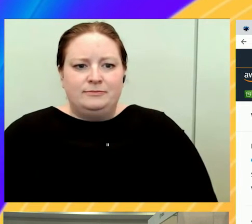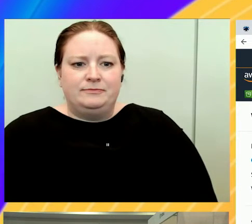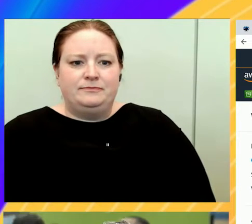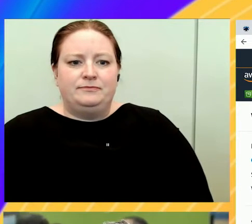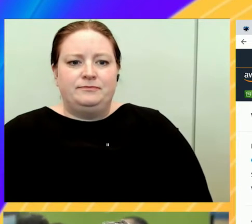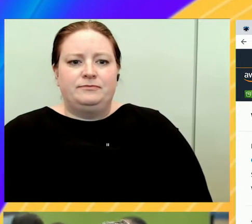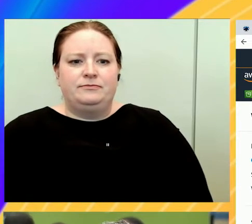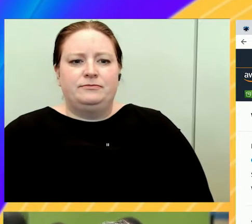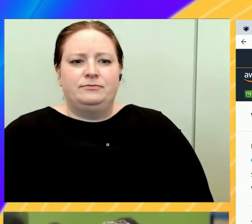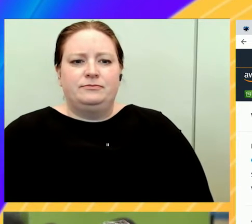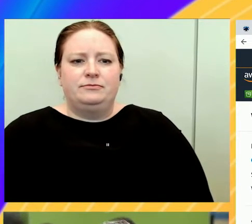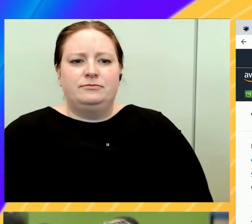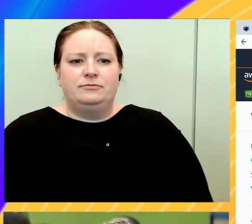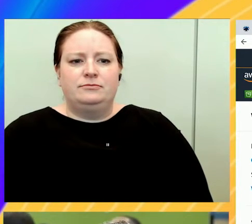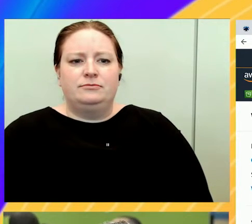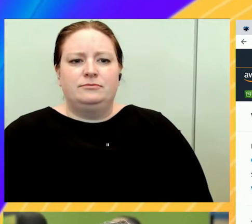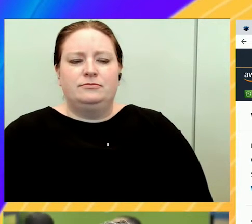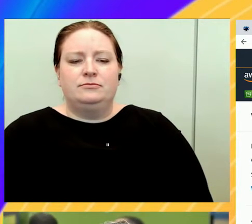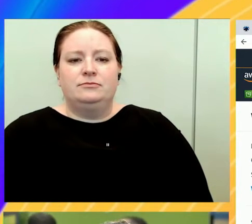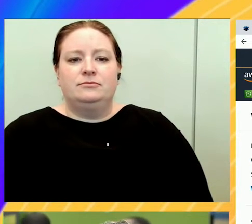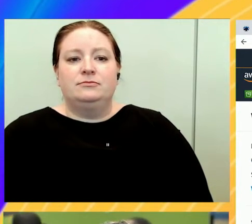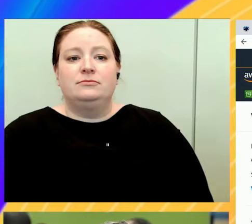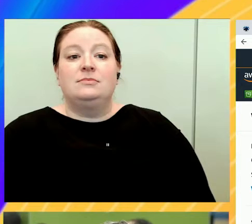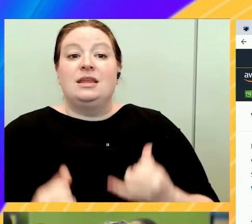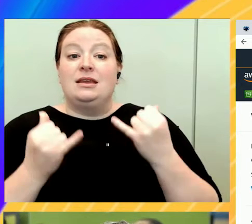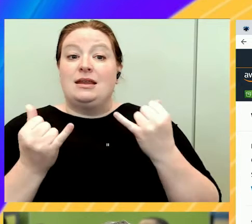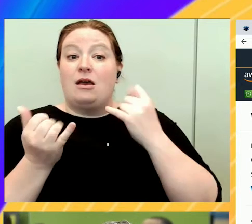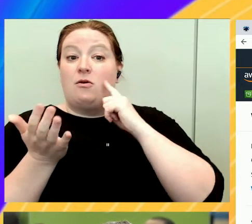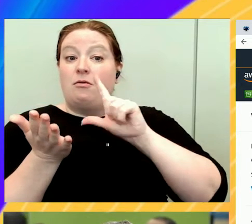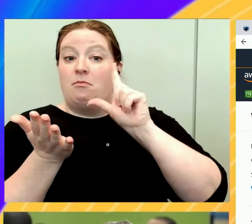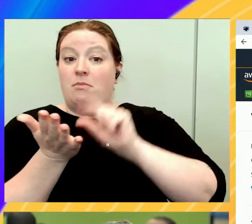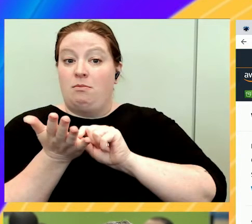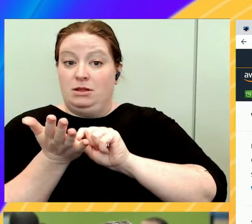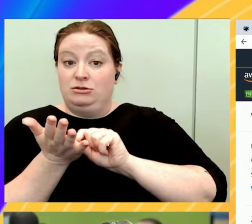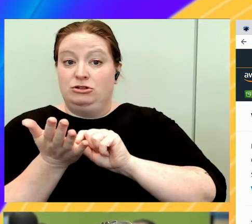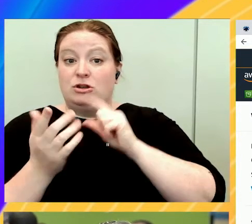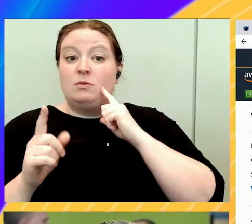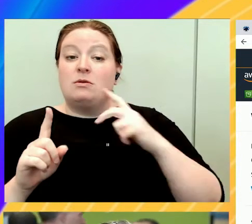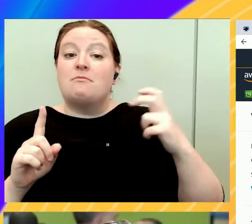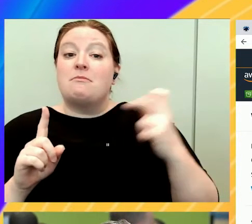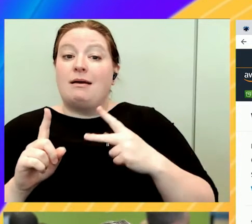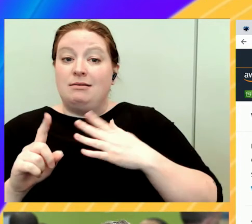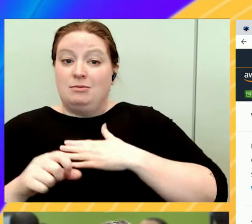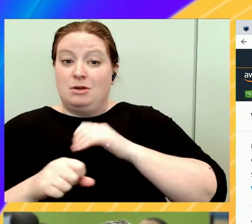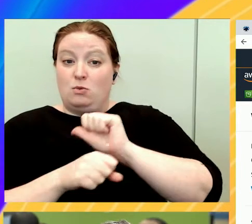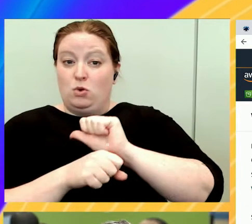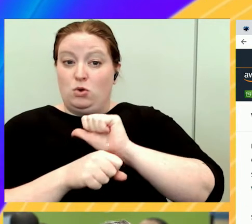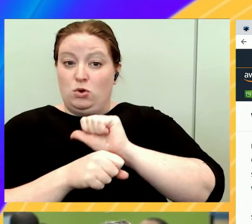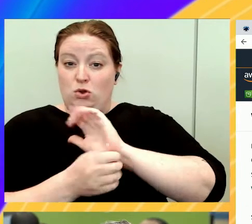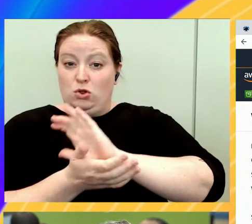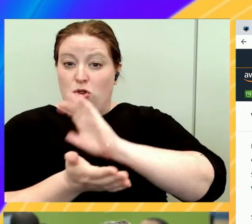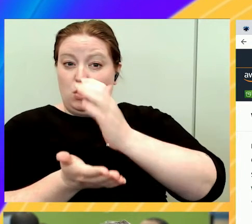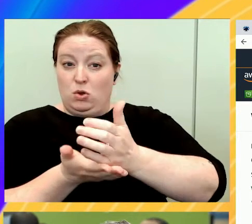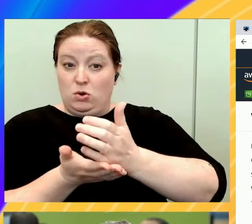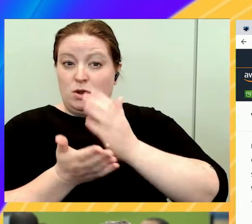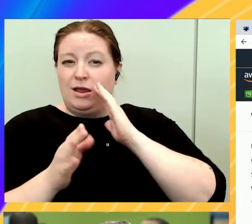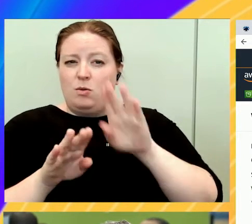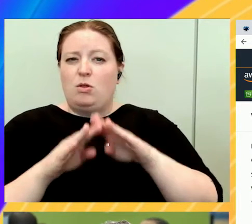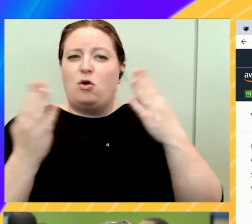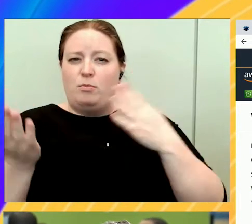So now that I'm published, I'll return to my workload, and I'll open up my important workload.